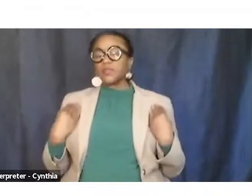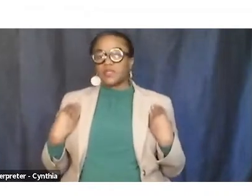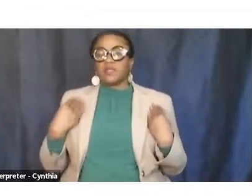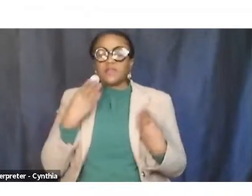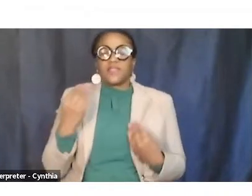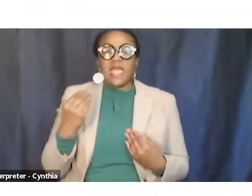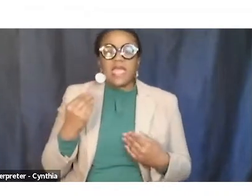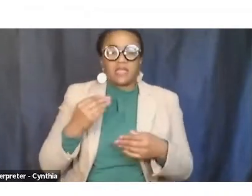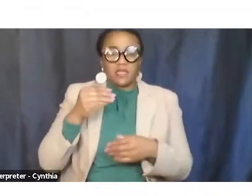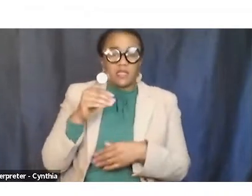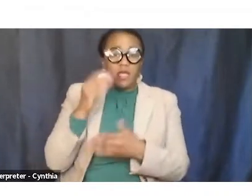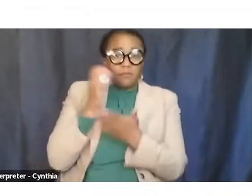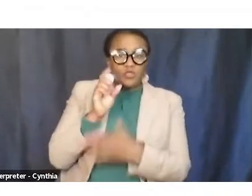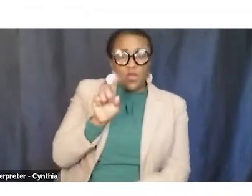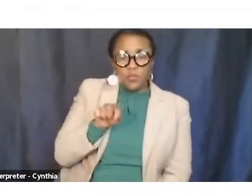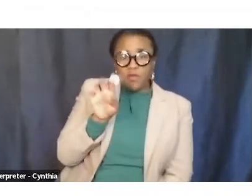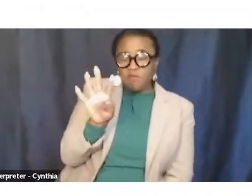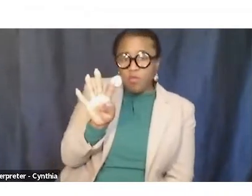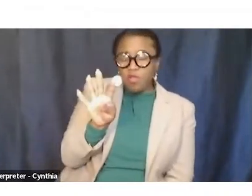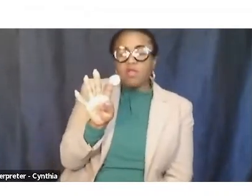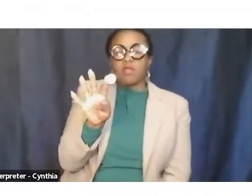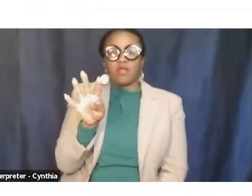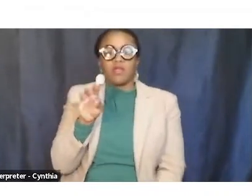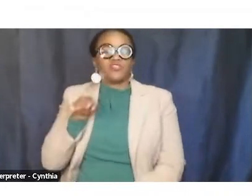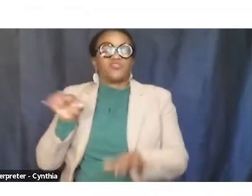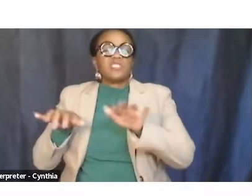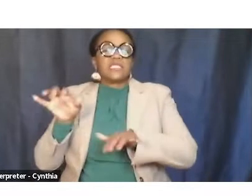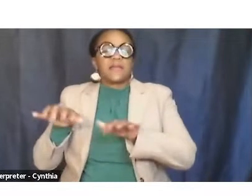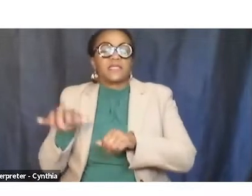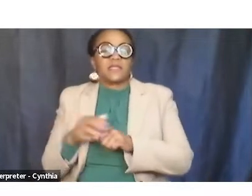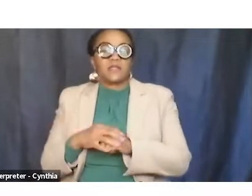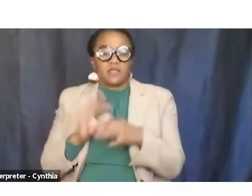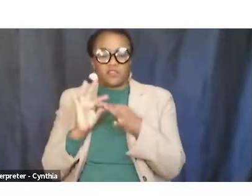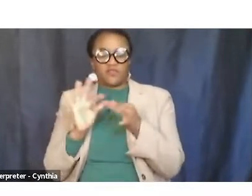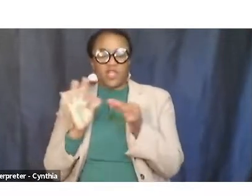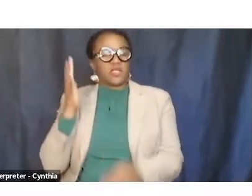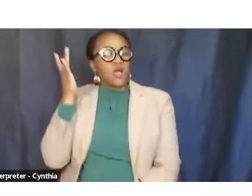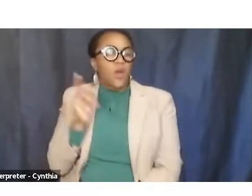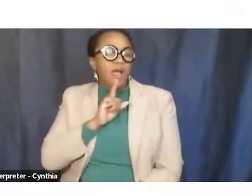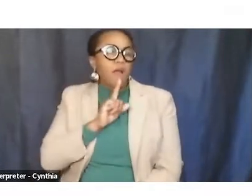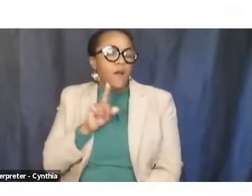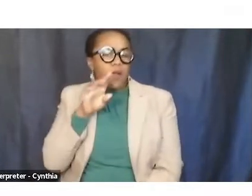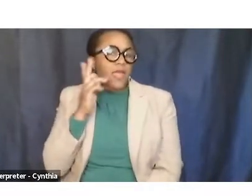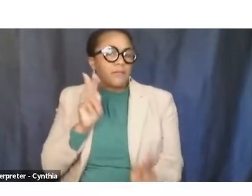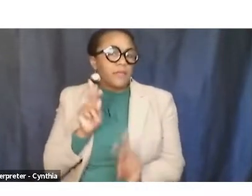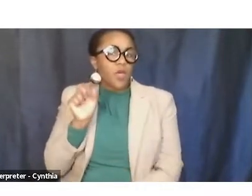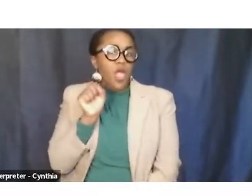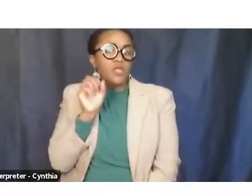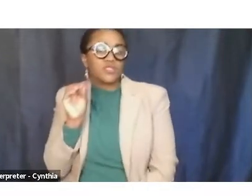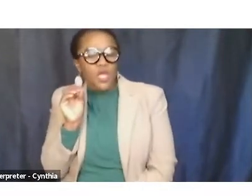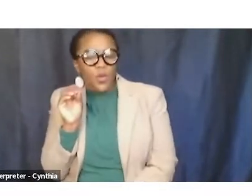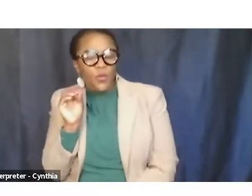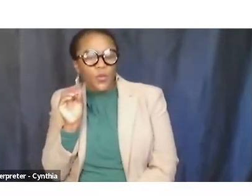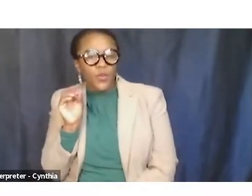in figure 1.4, she types in the phrase, "Why are Black people so?" And the search was